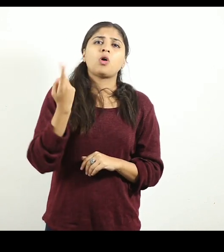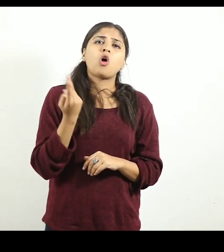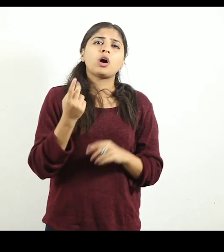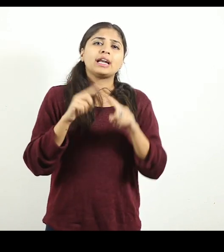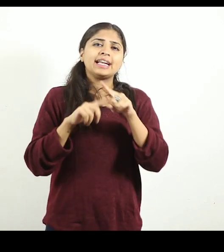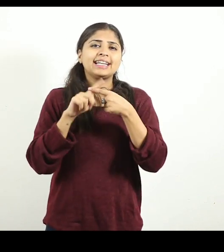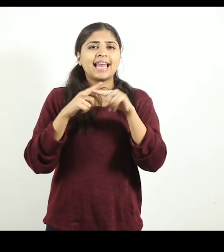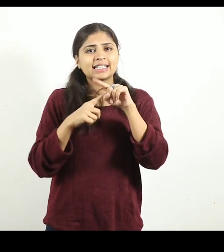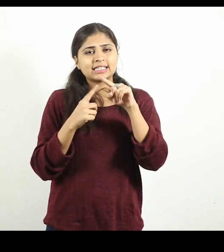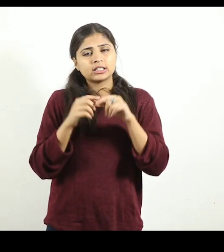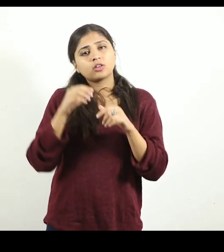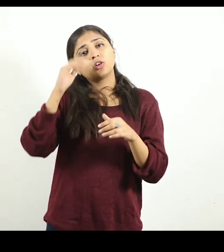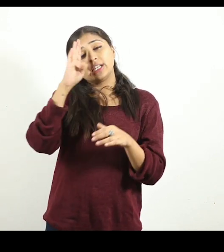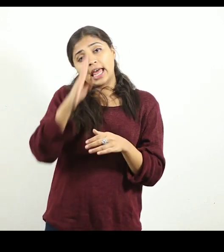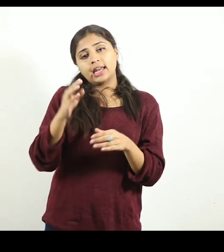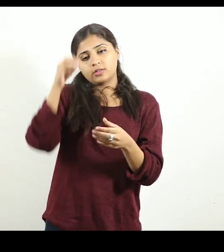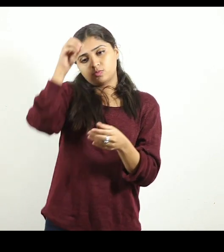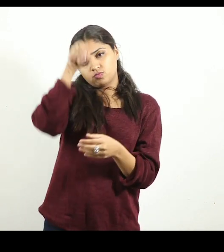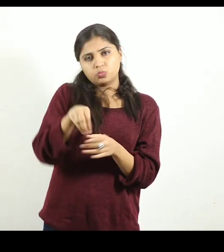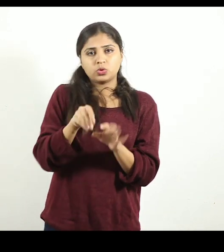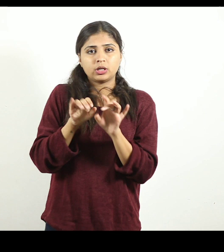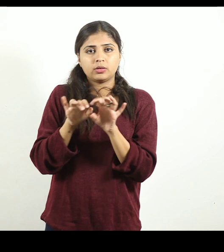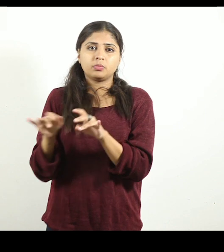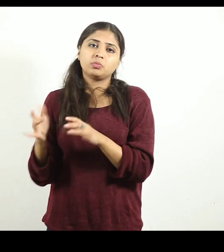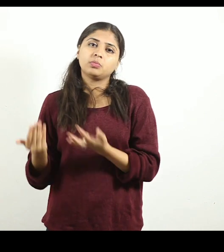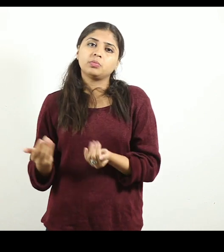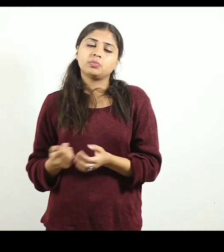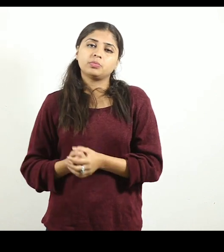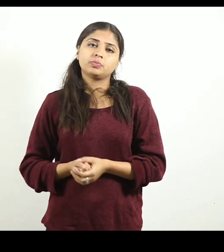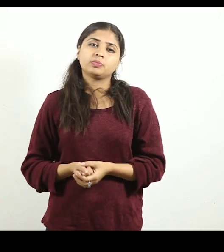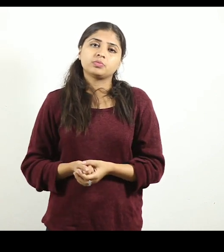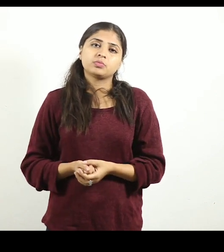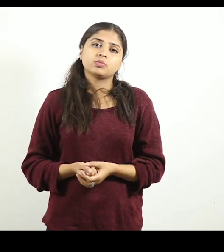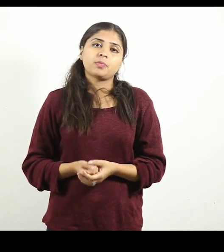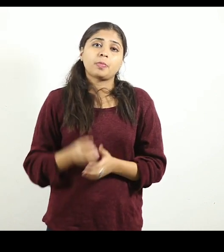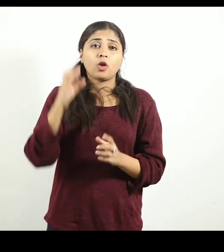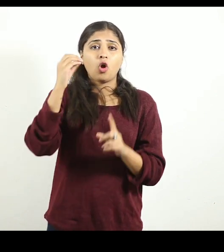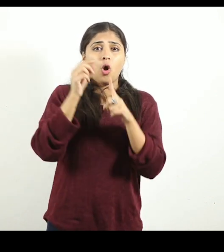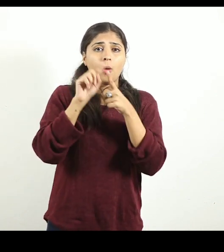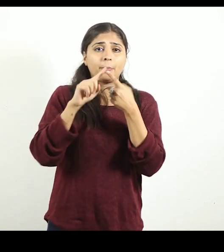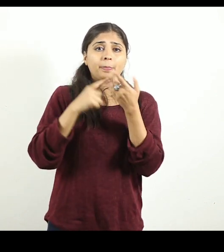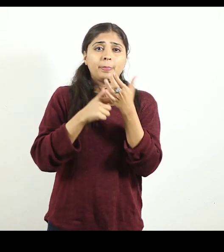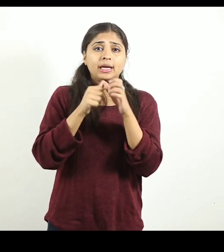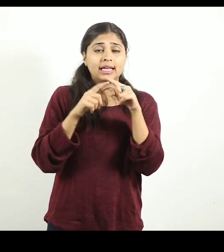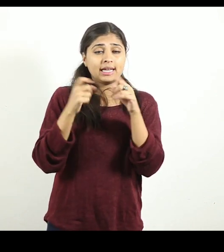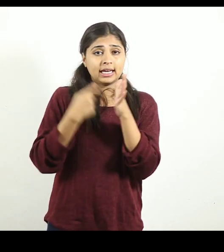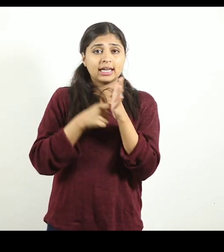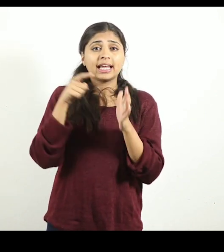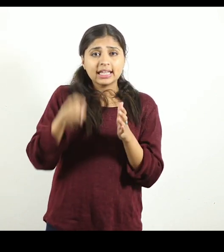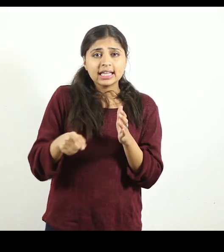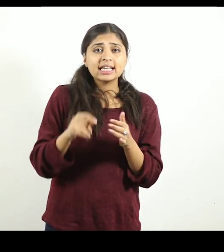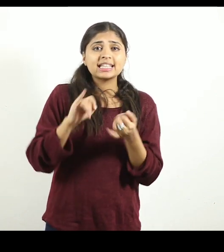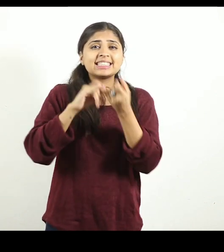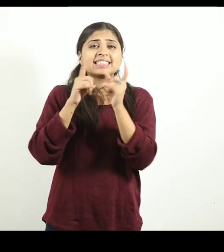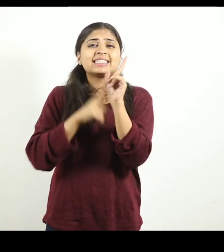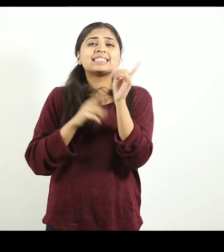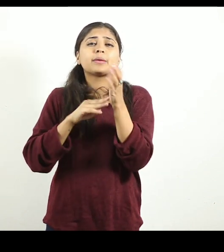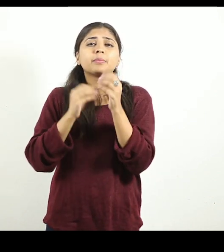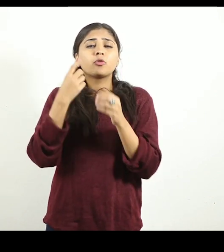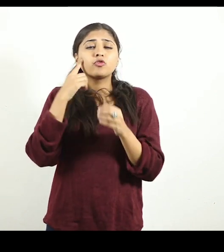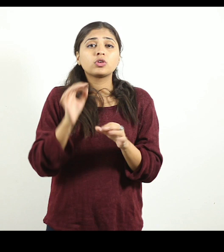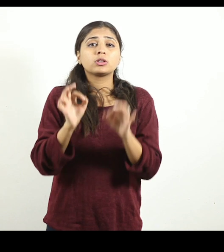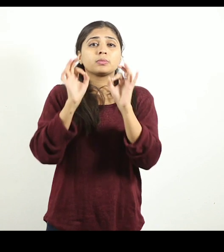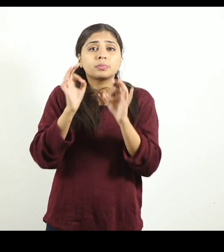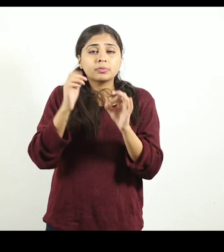formula. Operators. Operators are the symbols that are used to specify the type of calculation that you want the formula